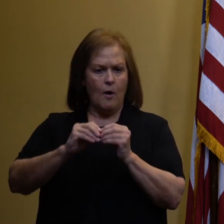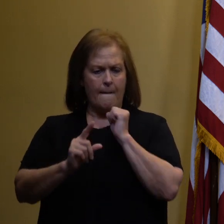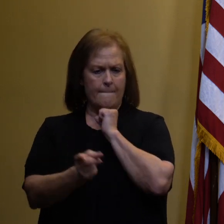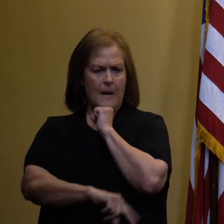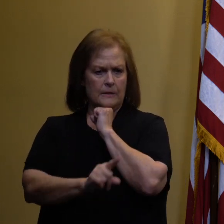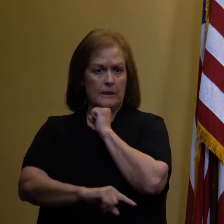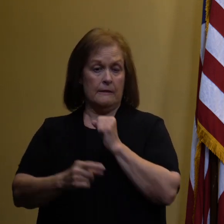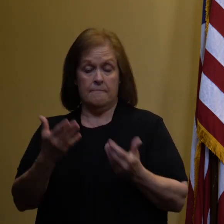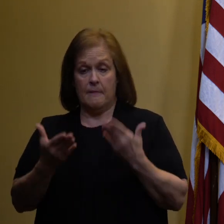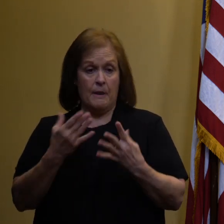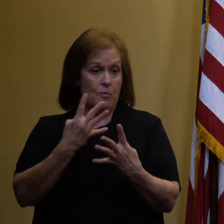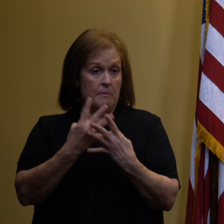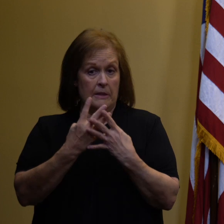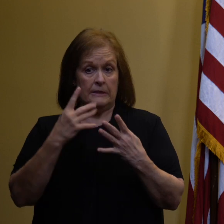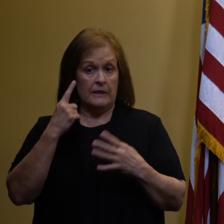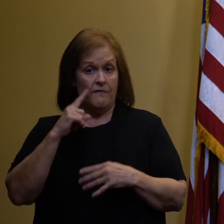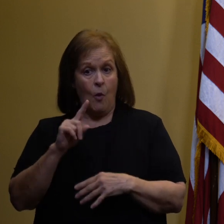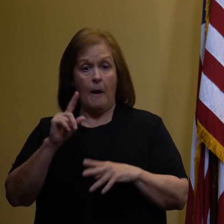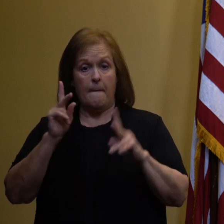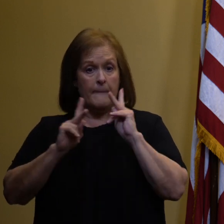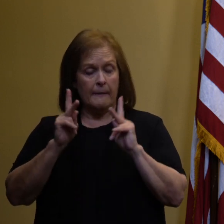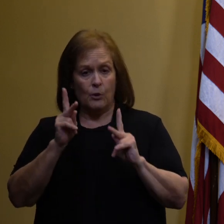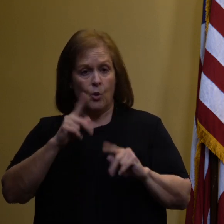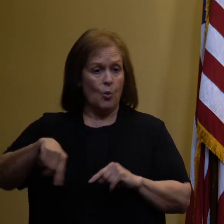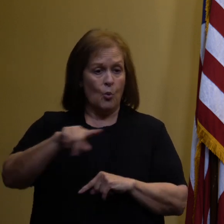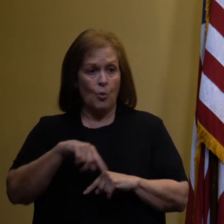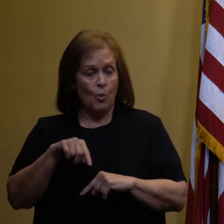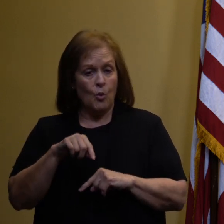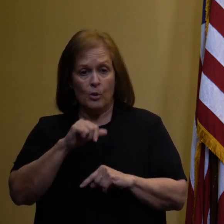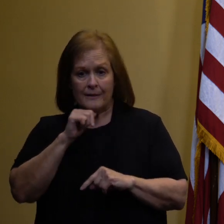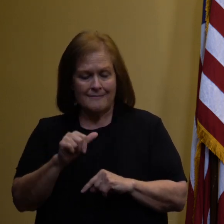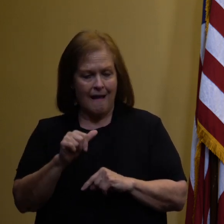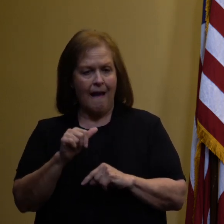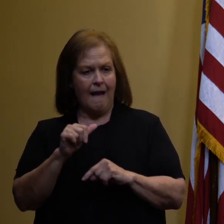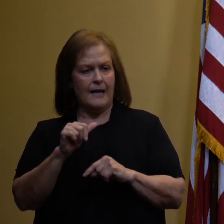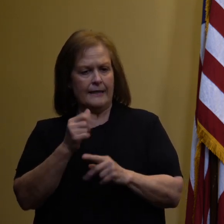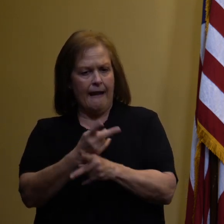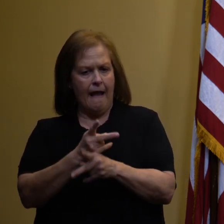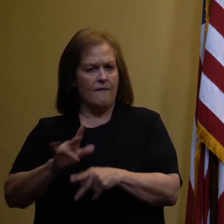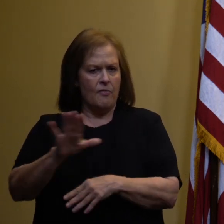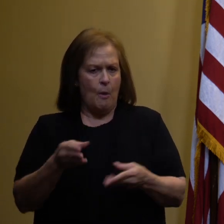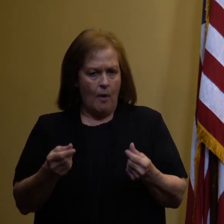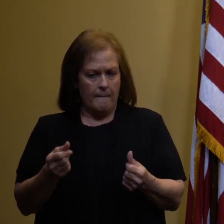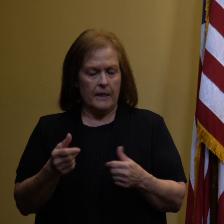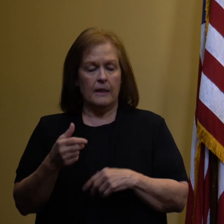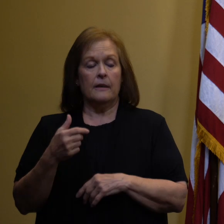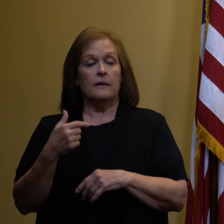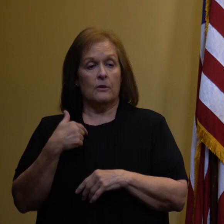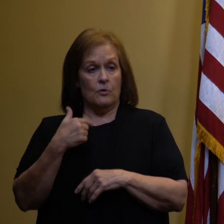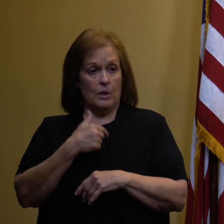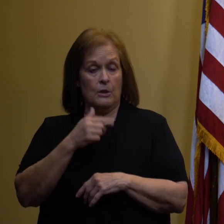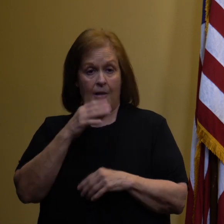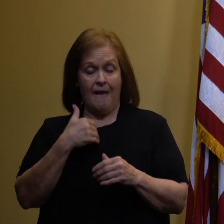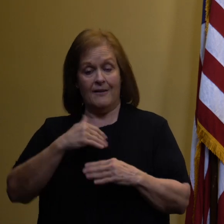even prosecution for most egregious bad actors in the city of New Orleans. We're going to start holding up a